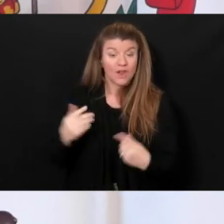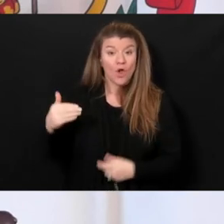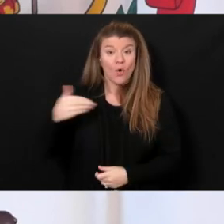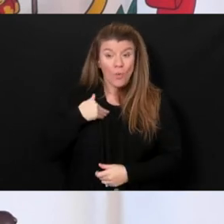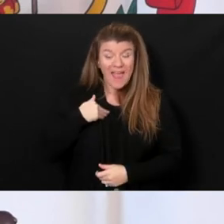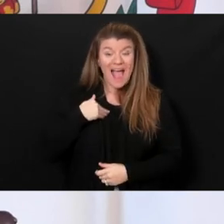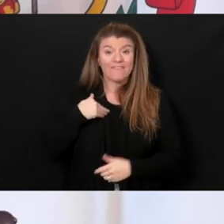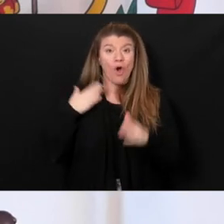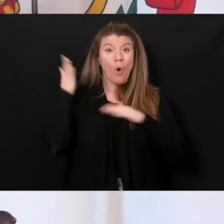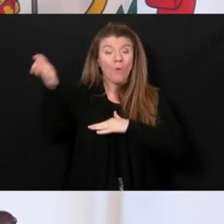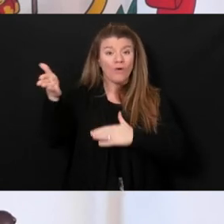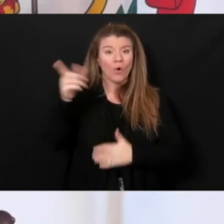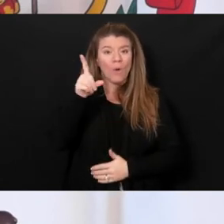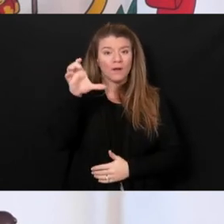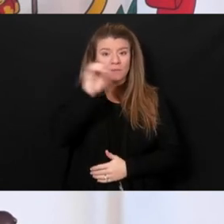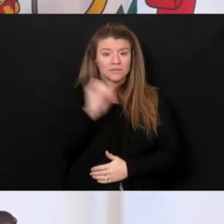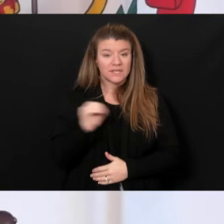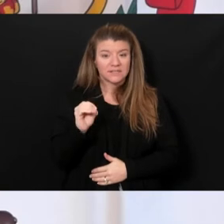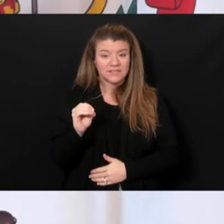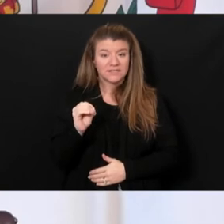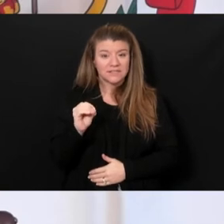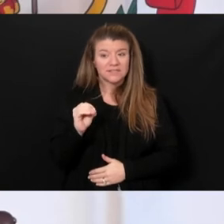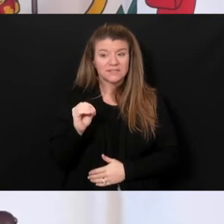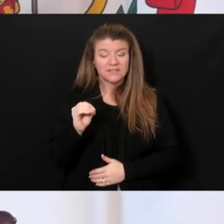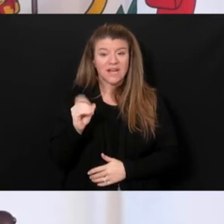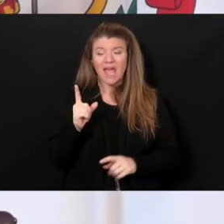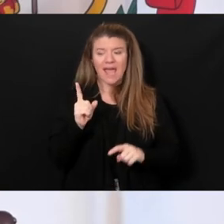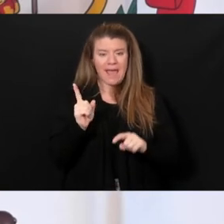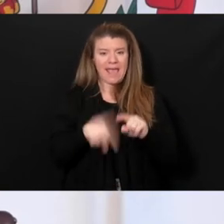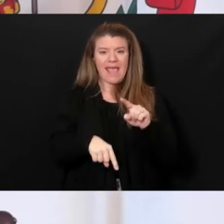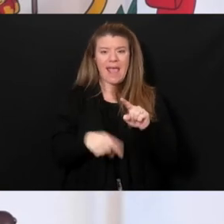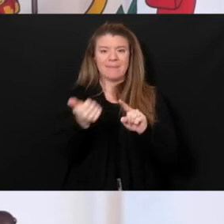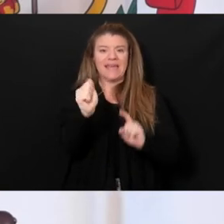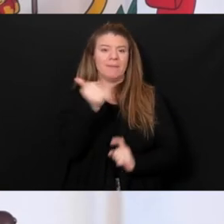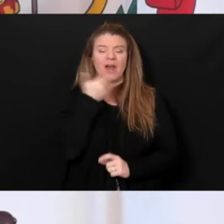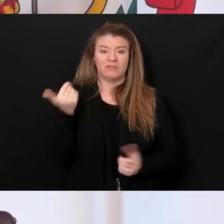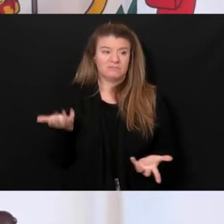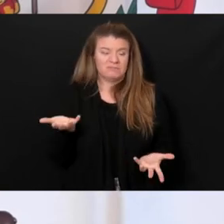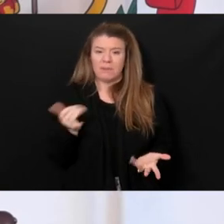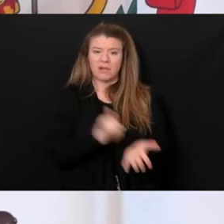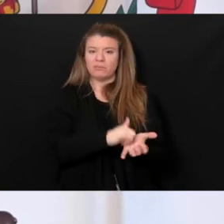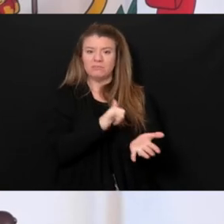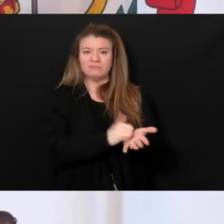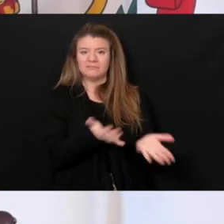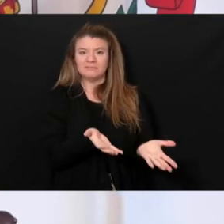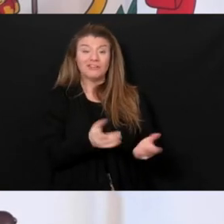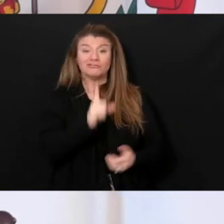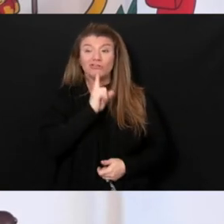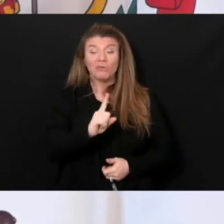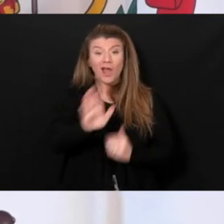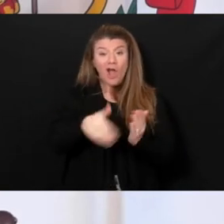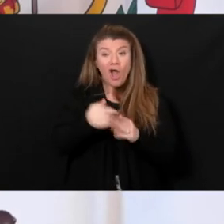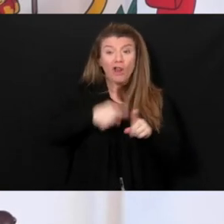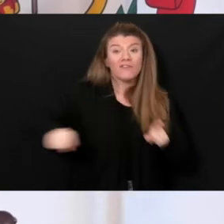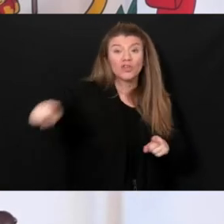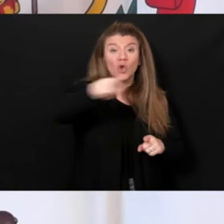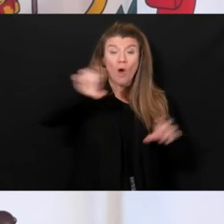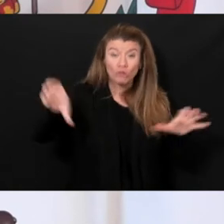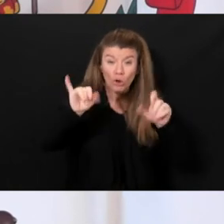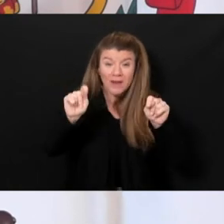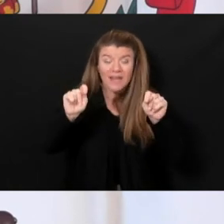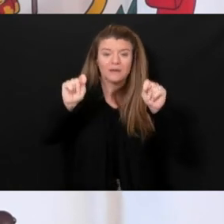in excess of 100%. It cannot possibly be any better than that. So for all those that are out there making this